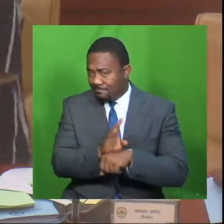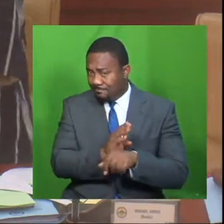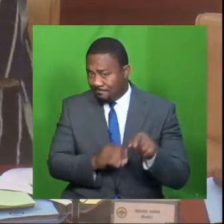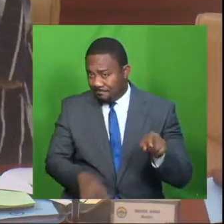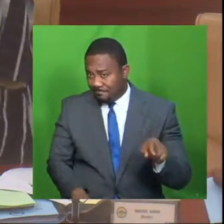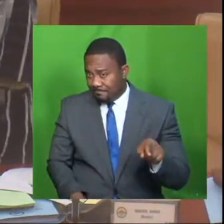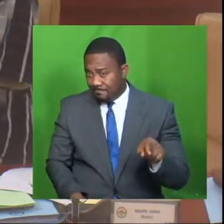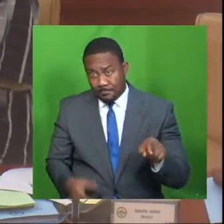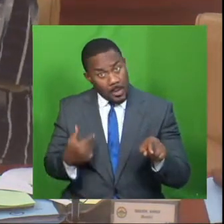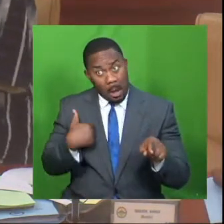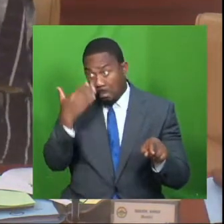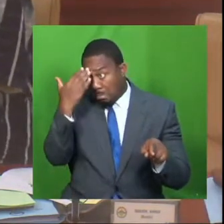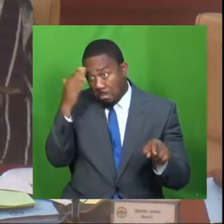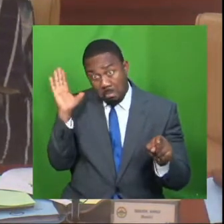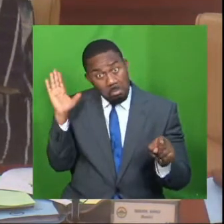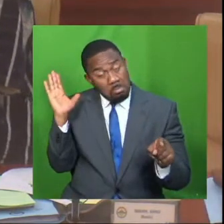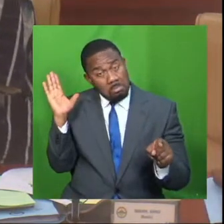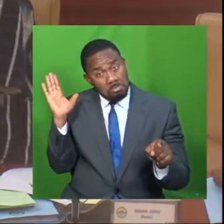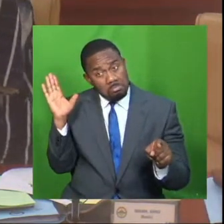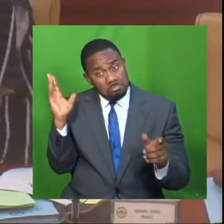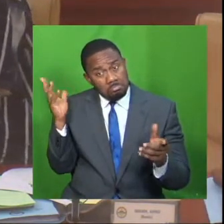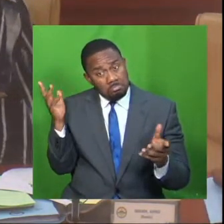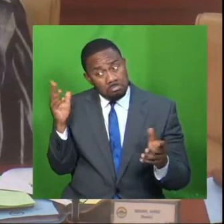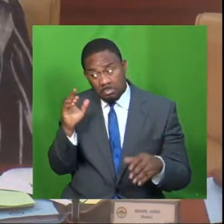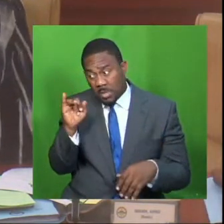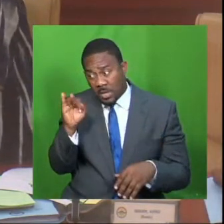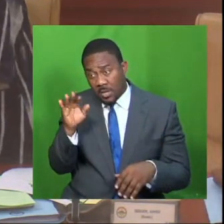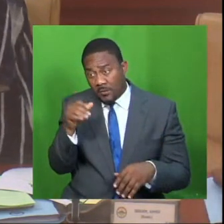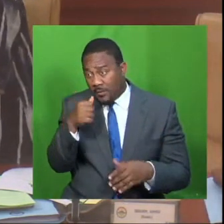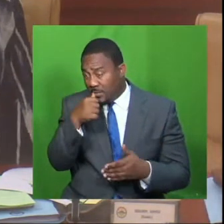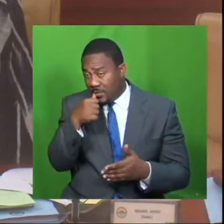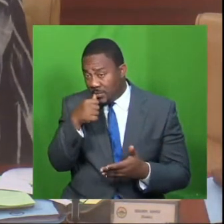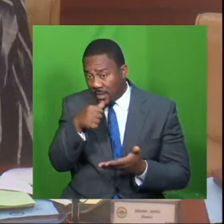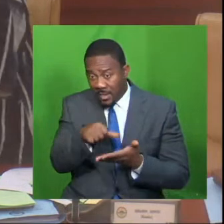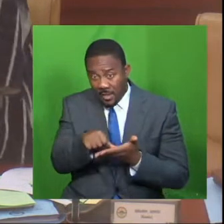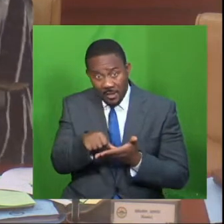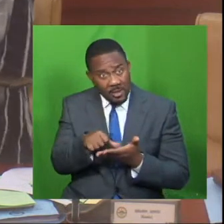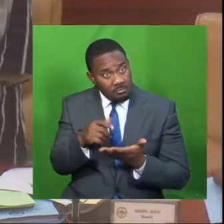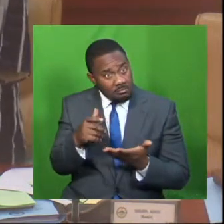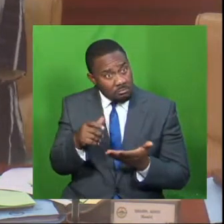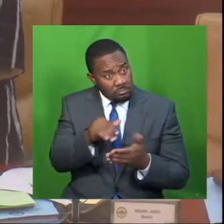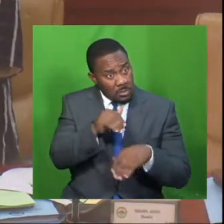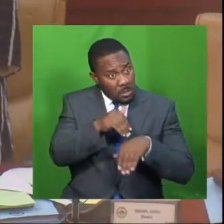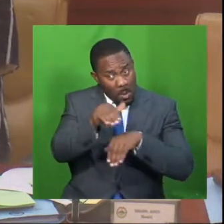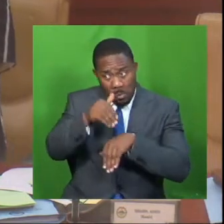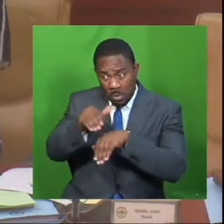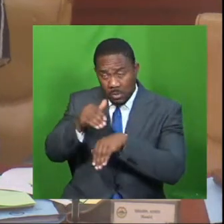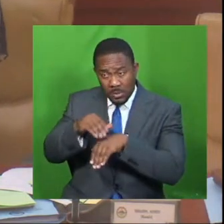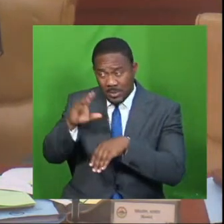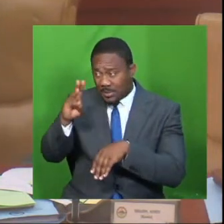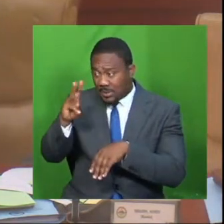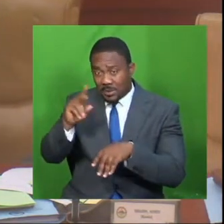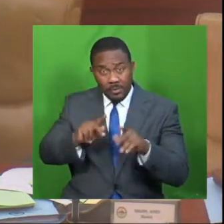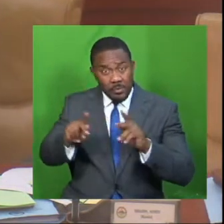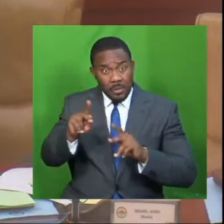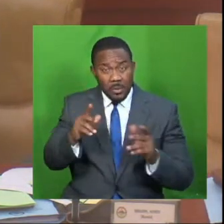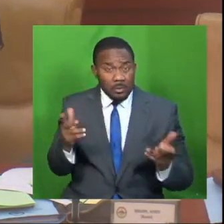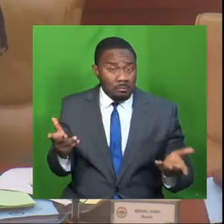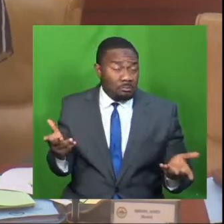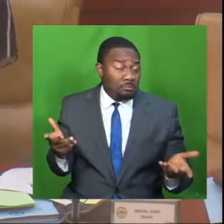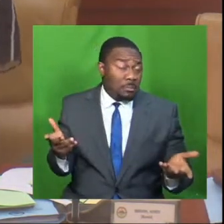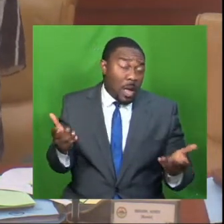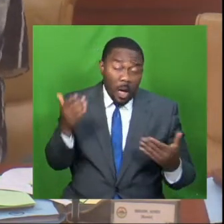he was supposed to answer within the week were all programmed for today. So, Mr. Speaker, if you go to the business statement for